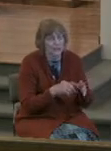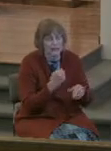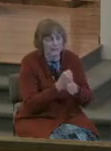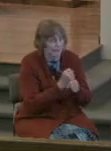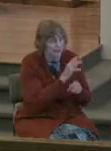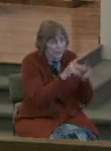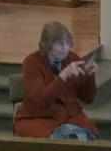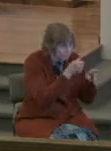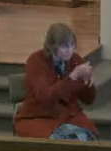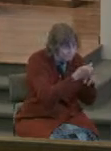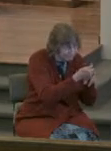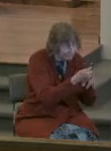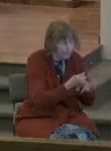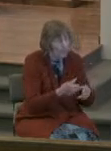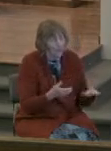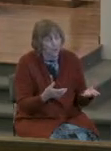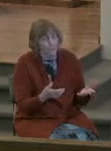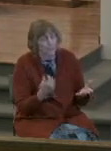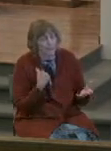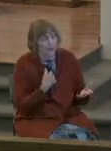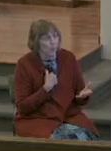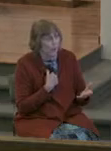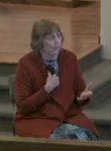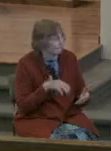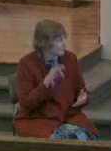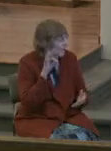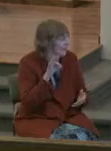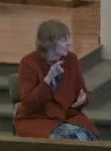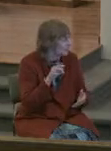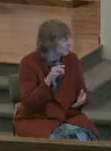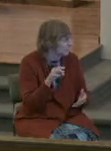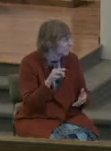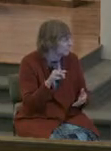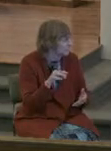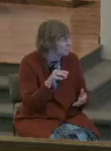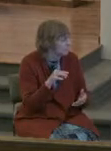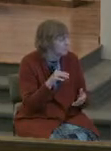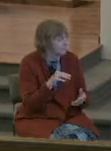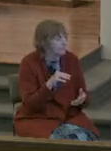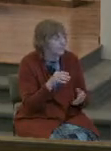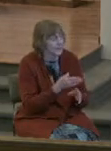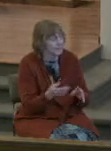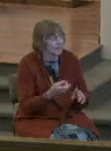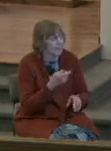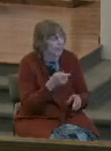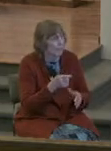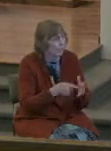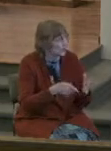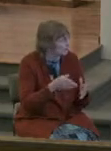had. But I think that we can draw some principles out of what Jesus is saying here and apply them